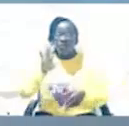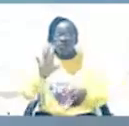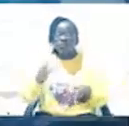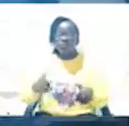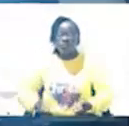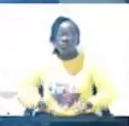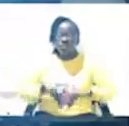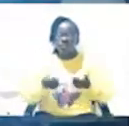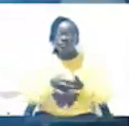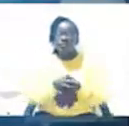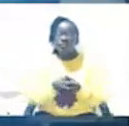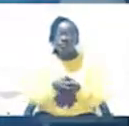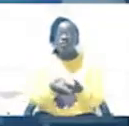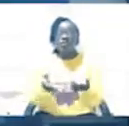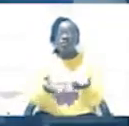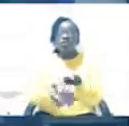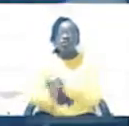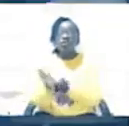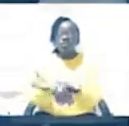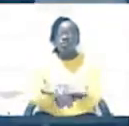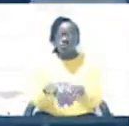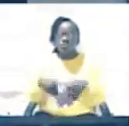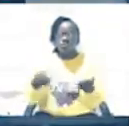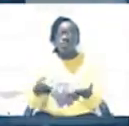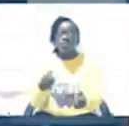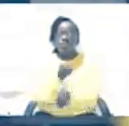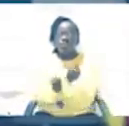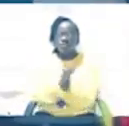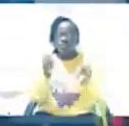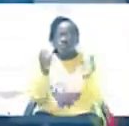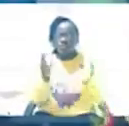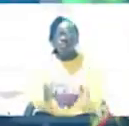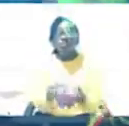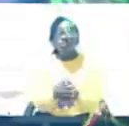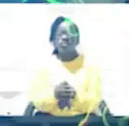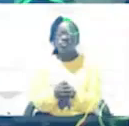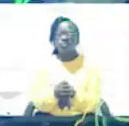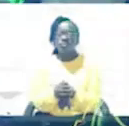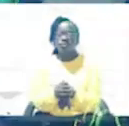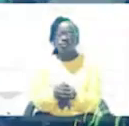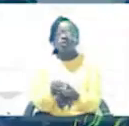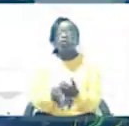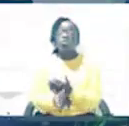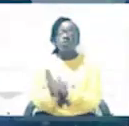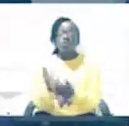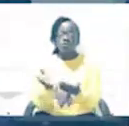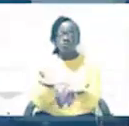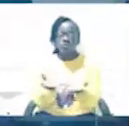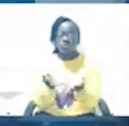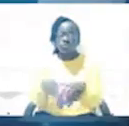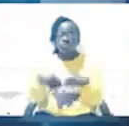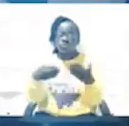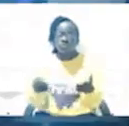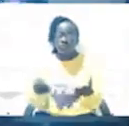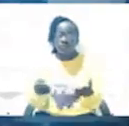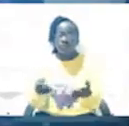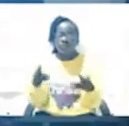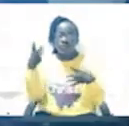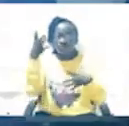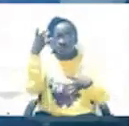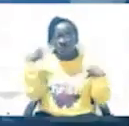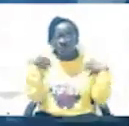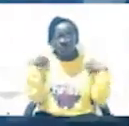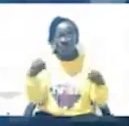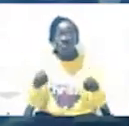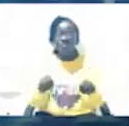He wants to give you salvation. He wants to give you healing. The